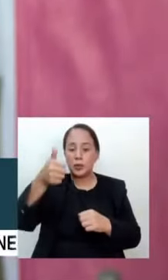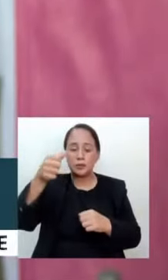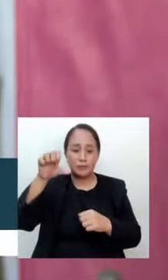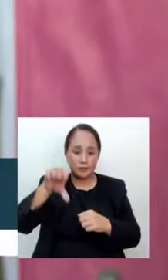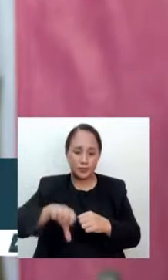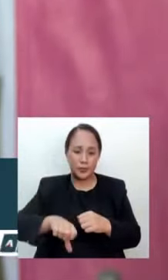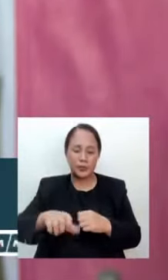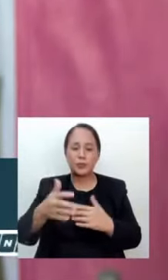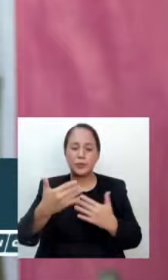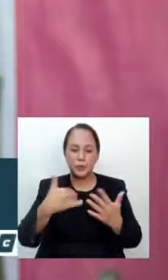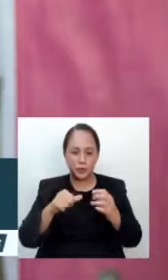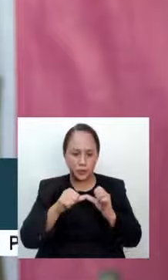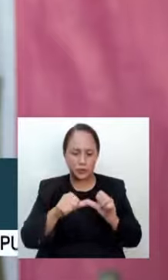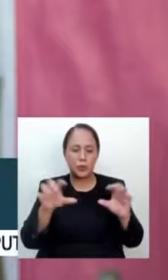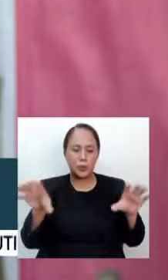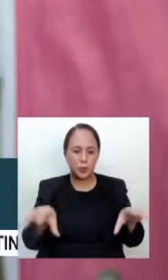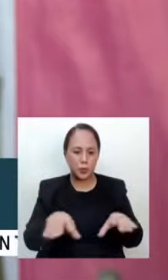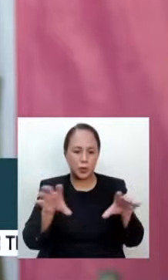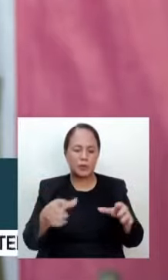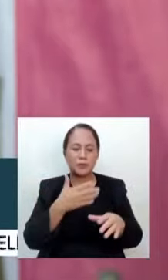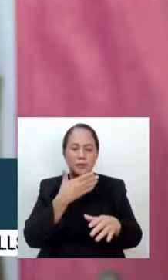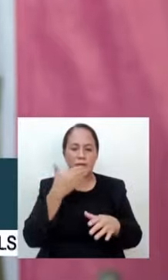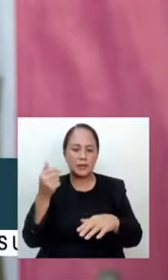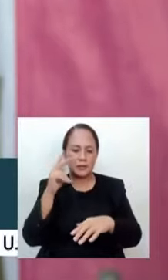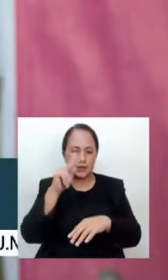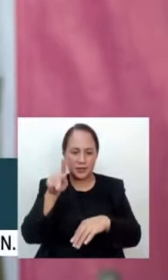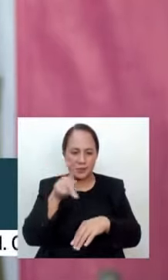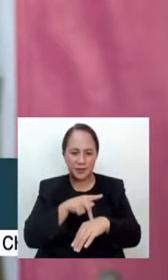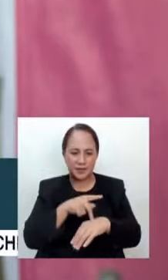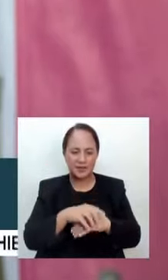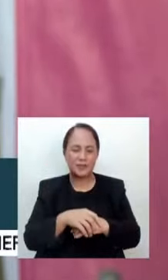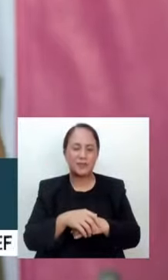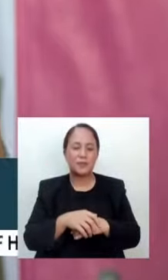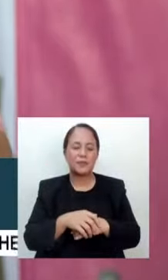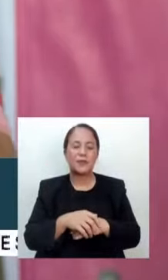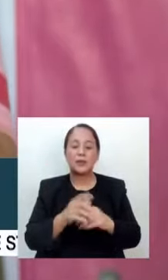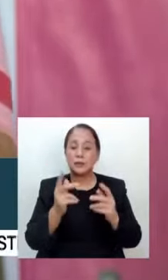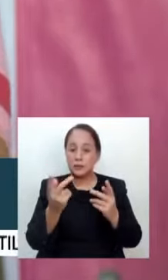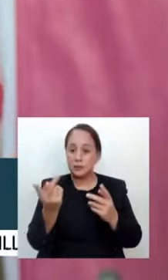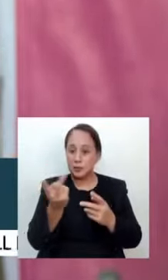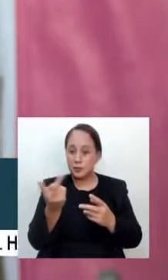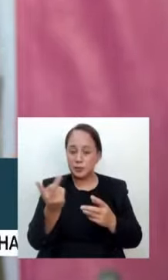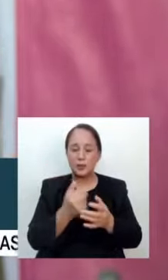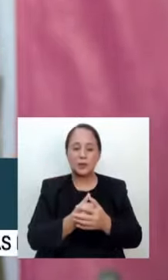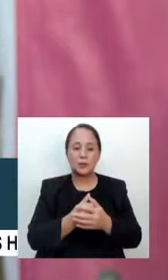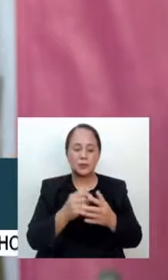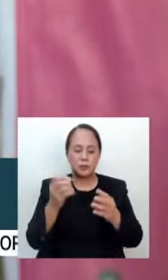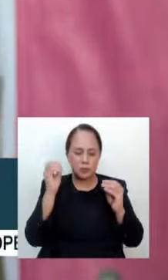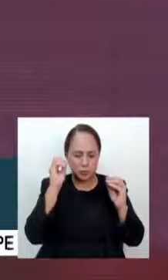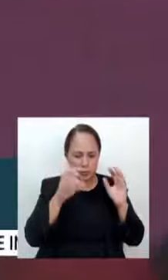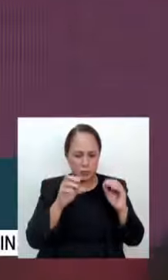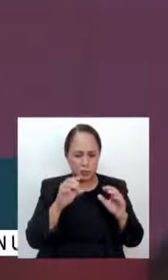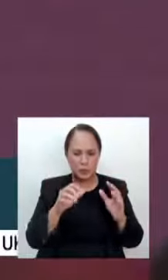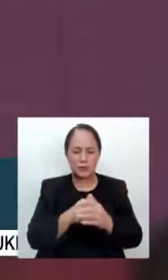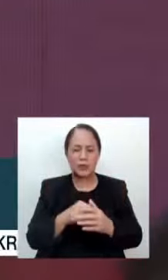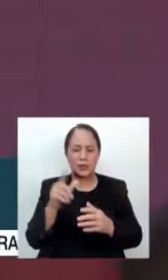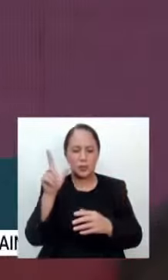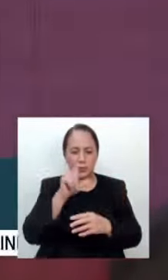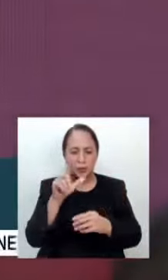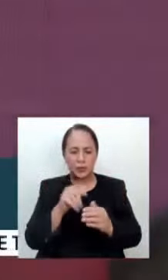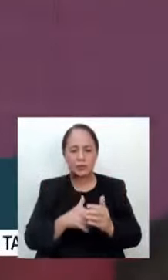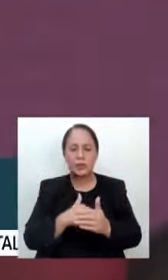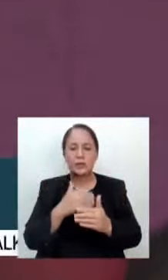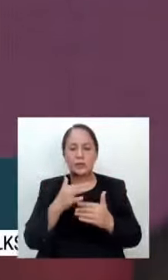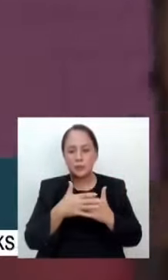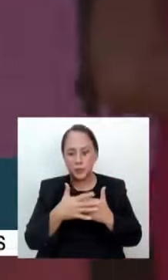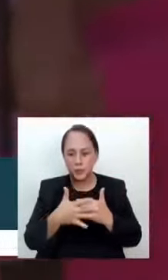will continue working for a better Philippines. The tandem will be barnstorming in other provinces in Luzon in the next days